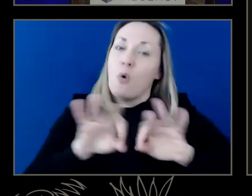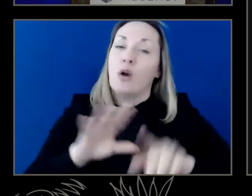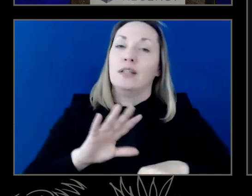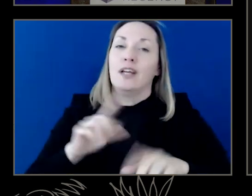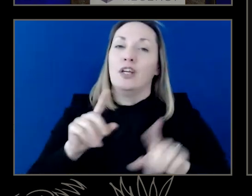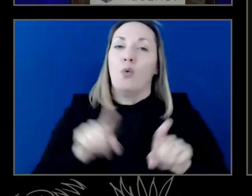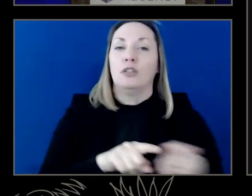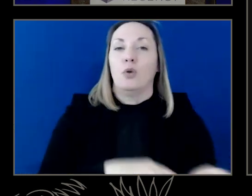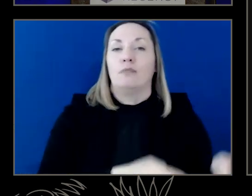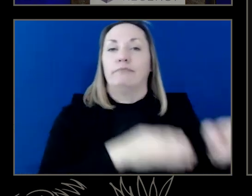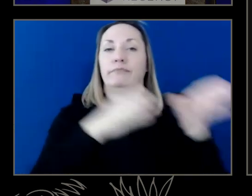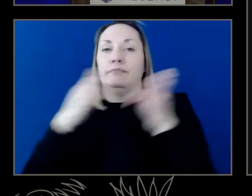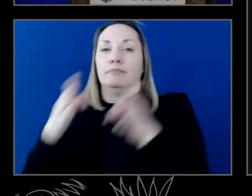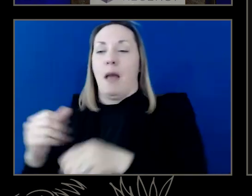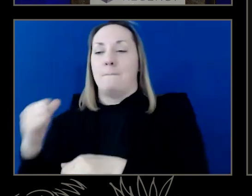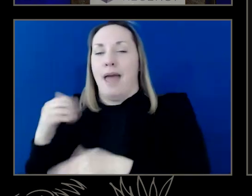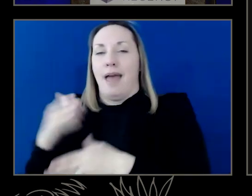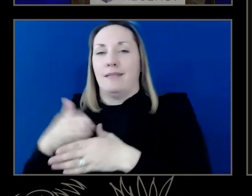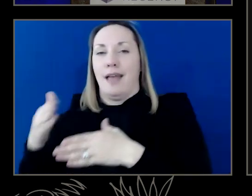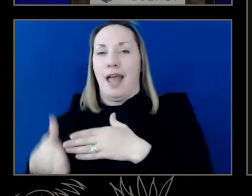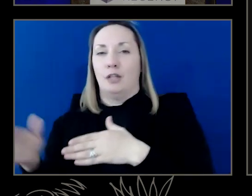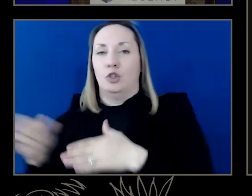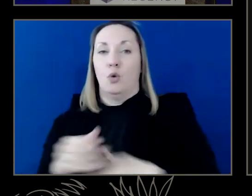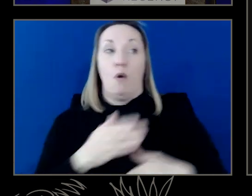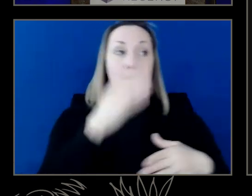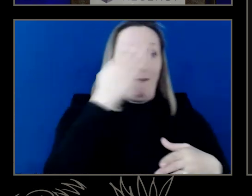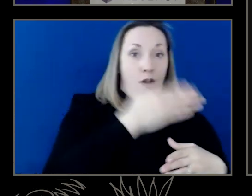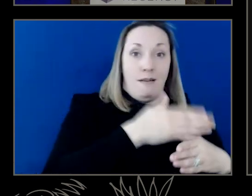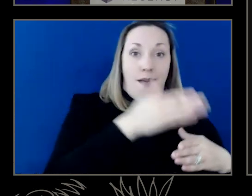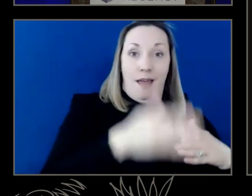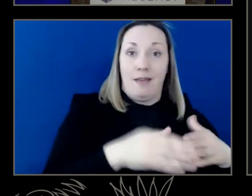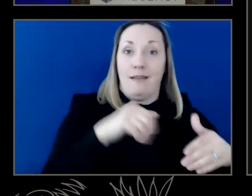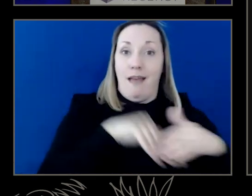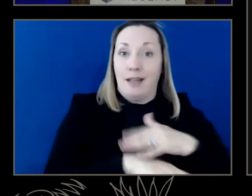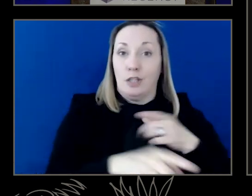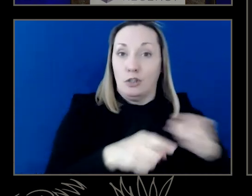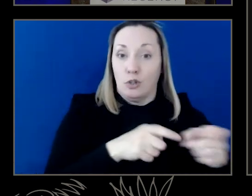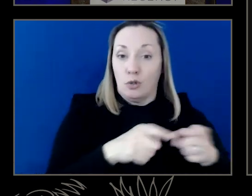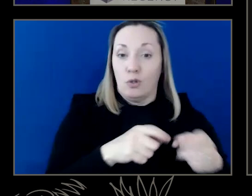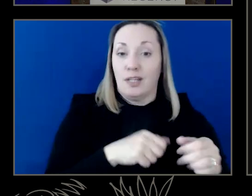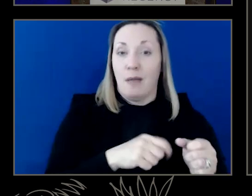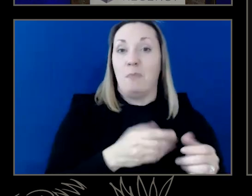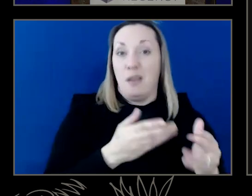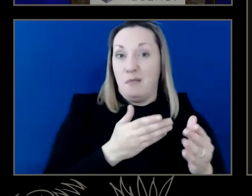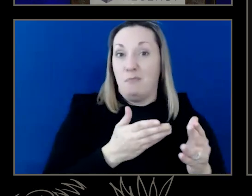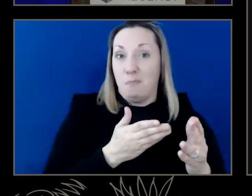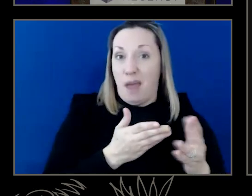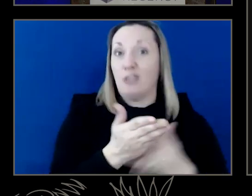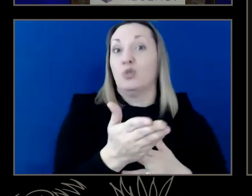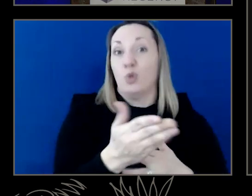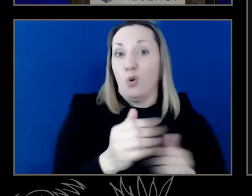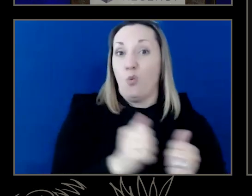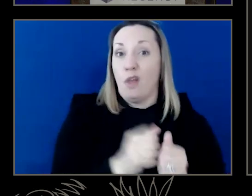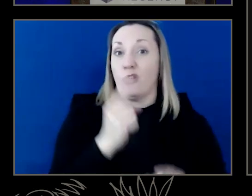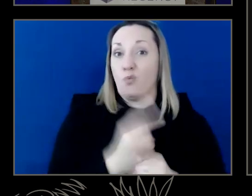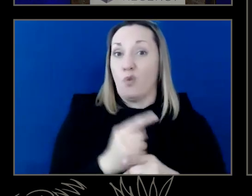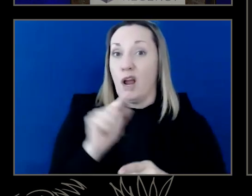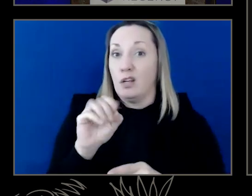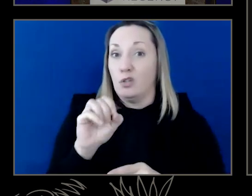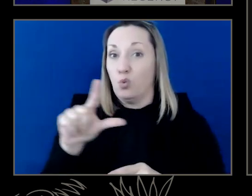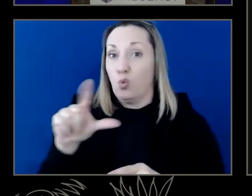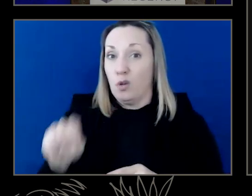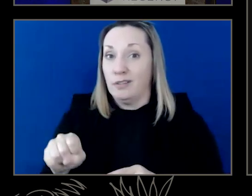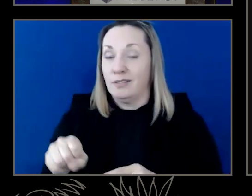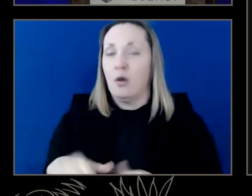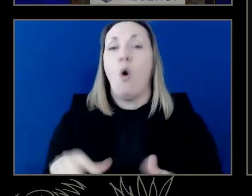on the back end, because front end access control can be easily bypassed with the right tools. Also, notice how